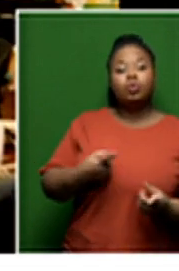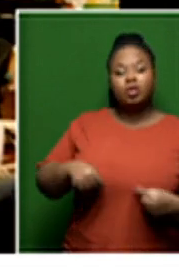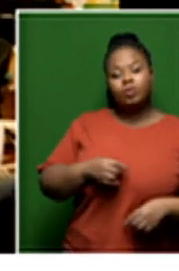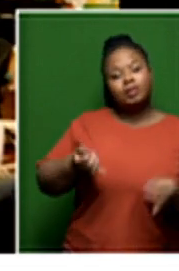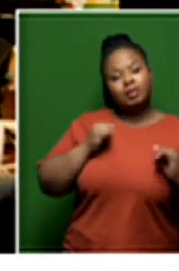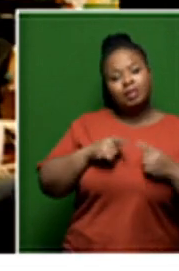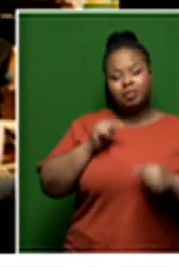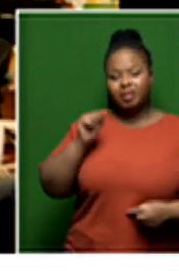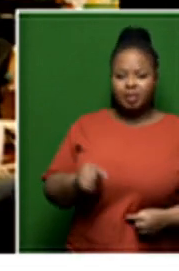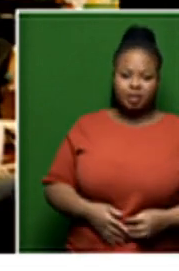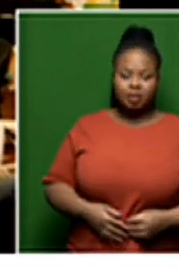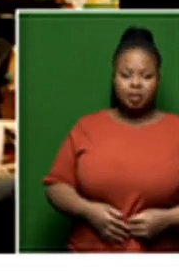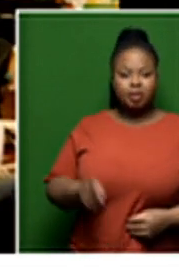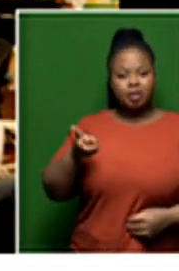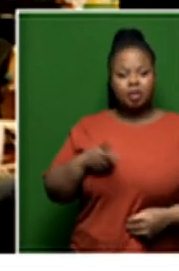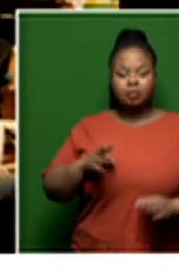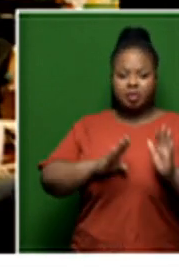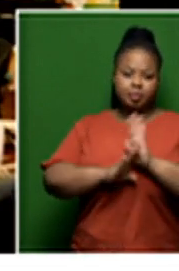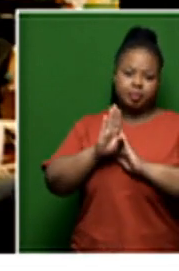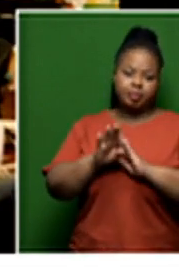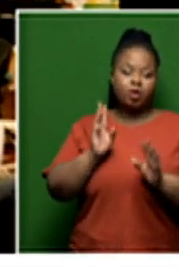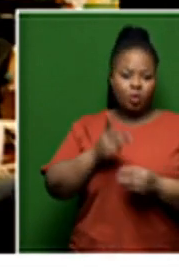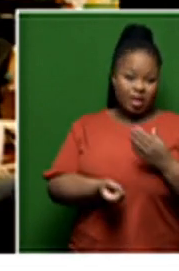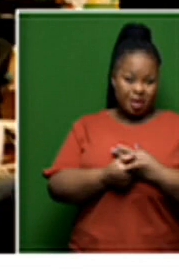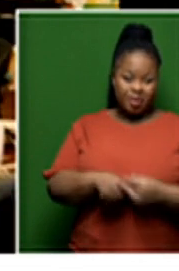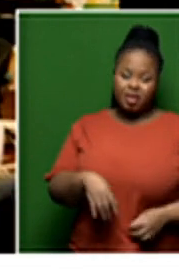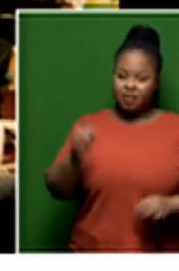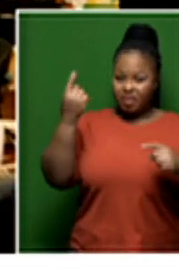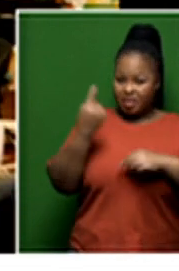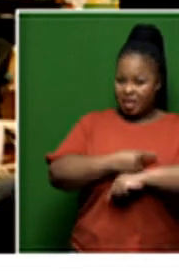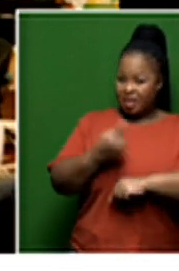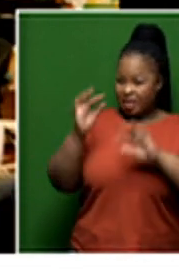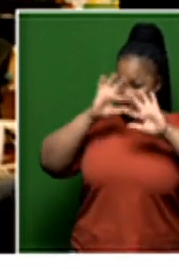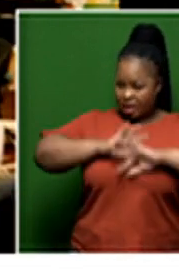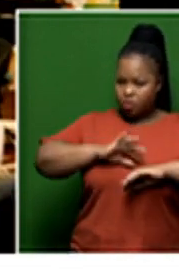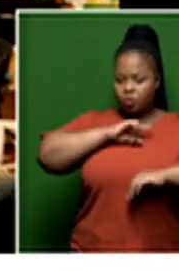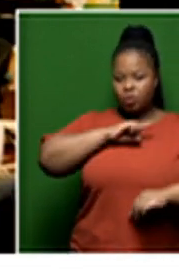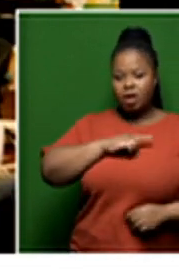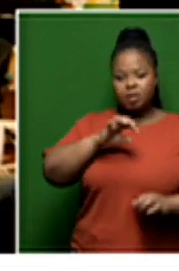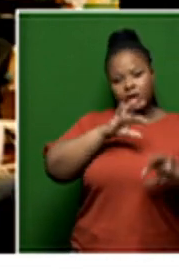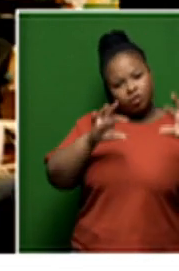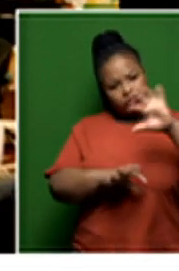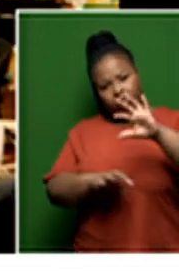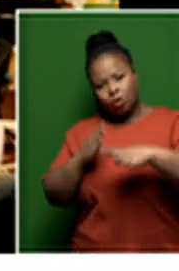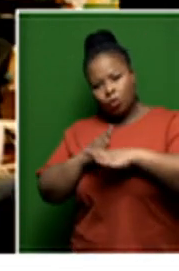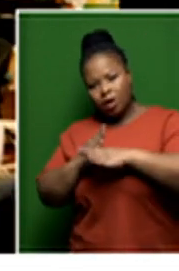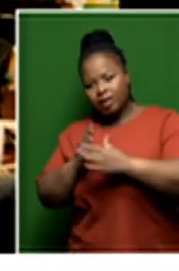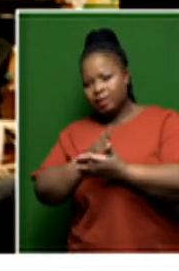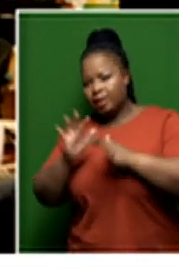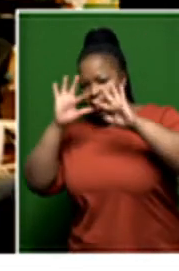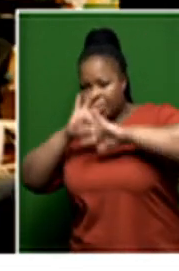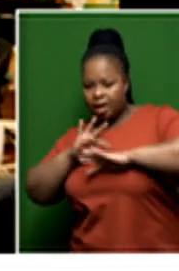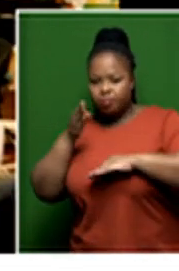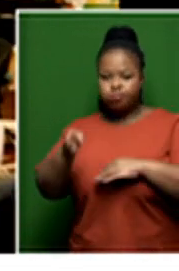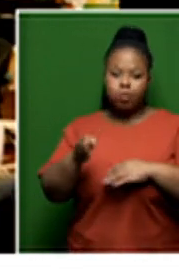about this as well, and that progress is actually taking place day and night, by the way. There are even shifts now that work at night